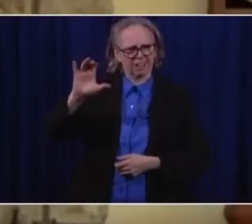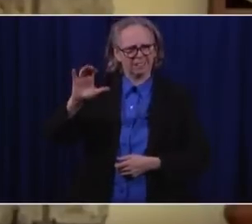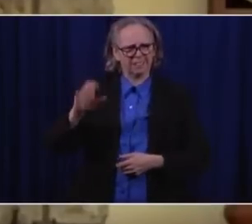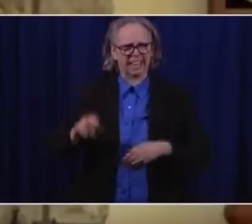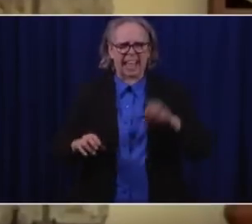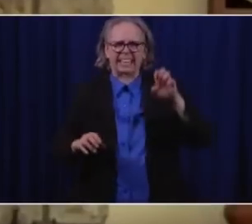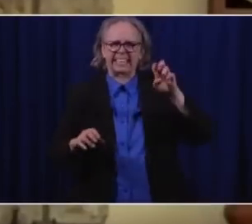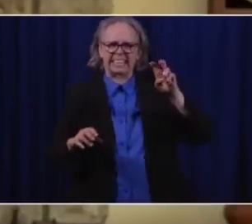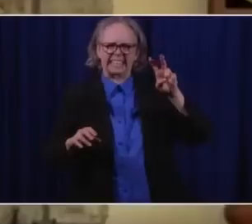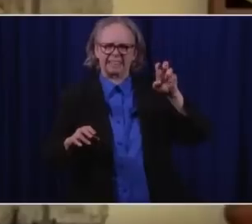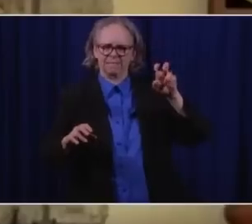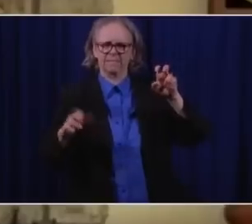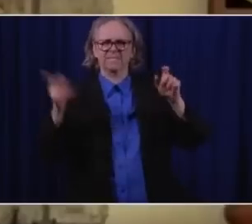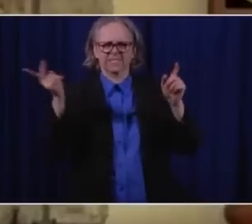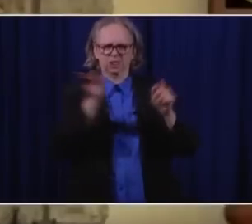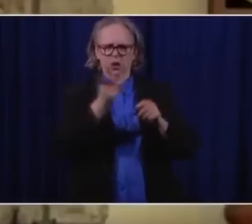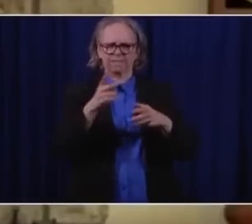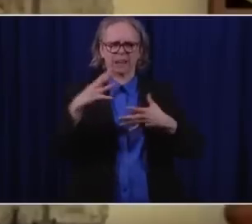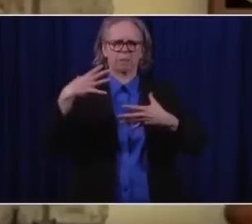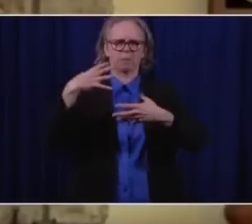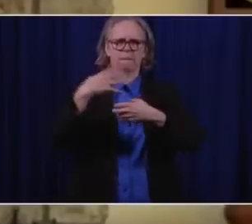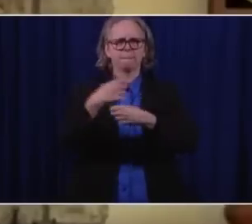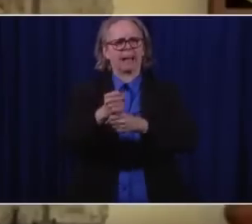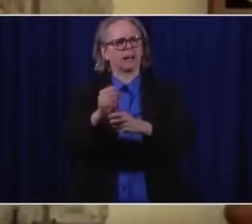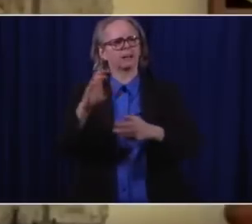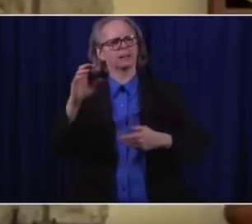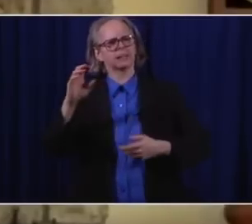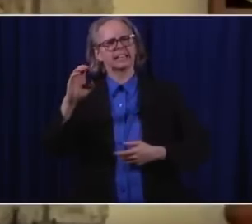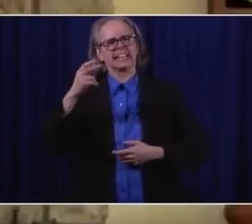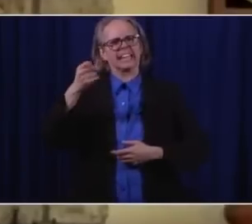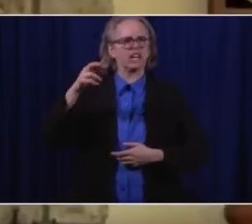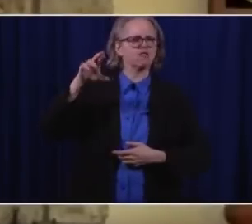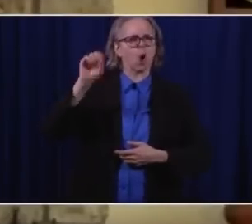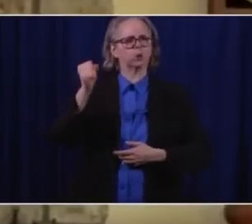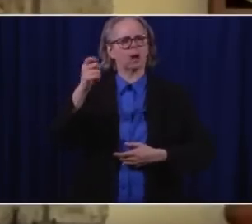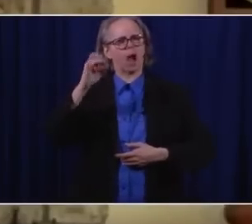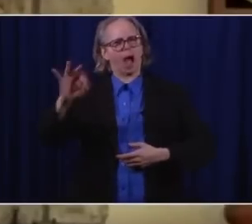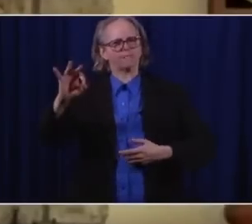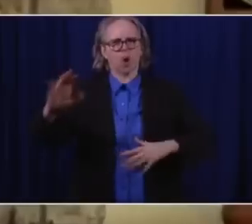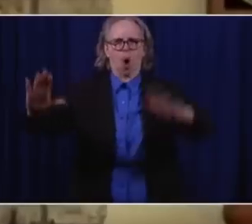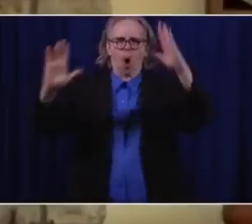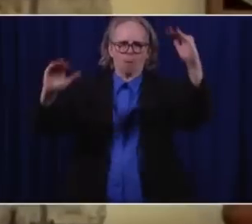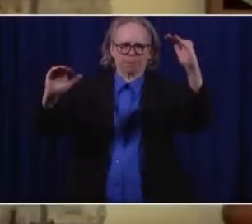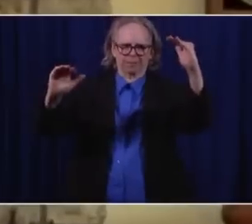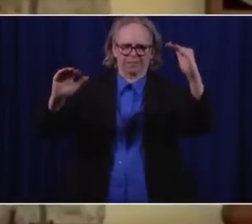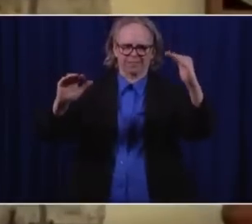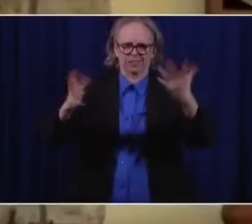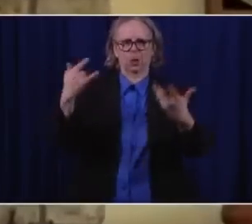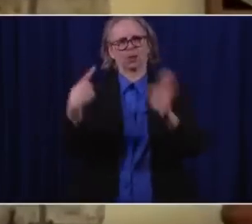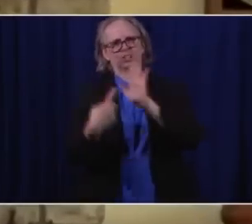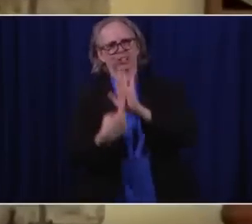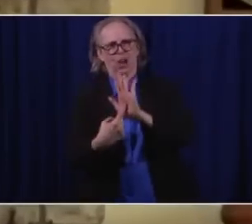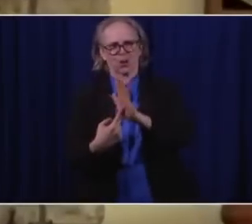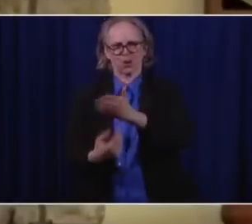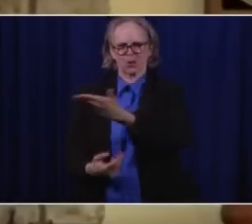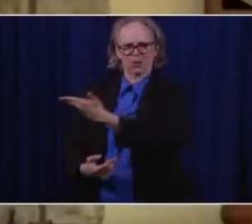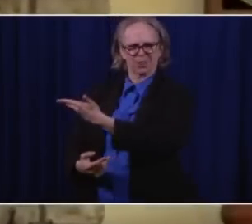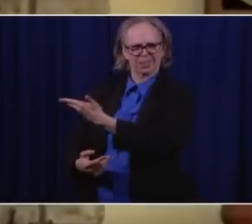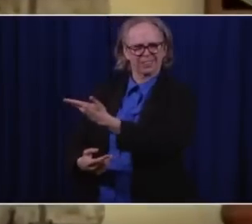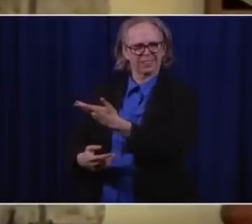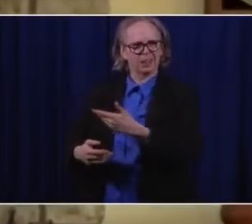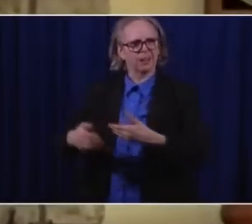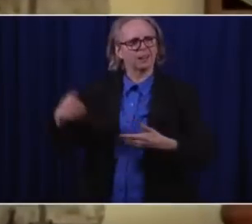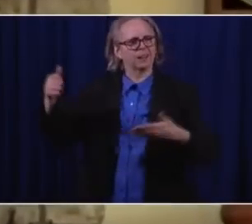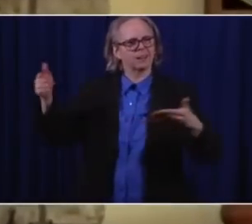heroes, heroes of hope. We're going to see another hero of hope today. We want you to meet Brandon, who is adjusting how